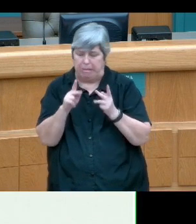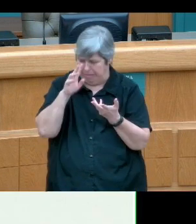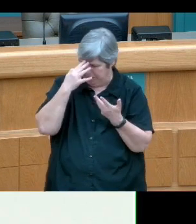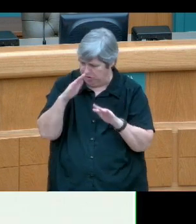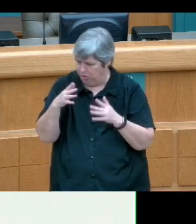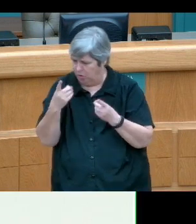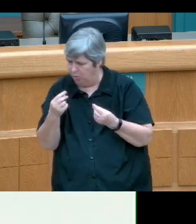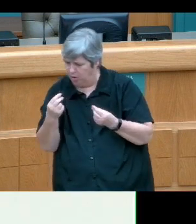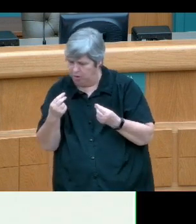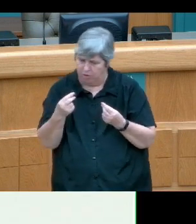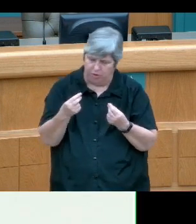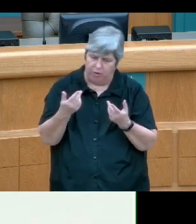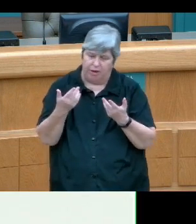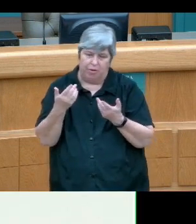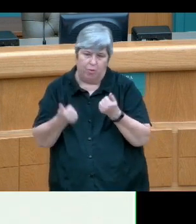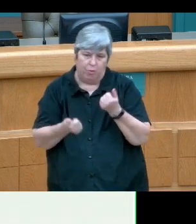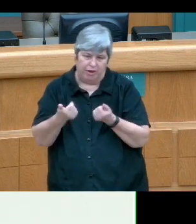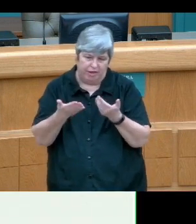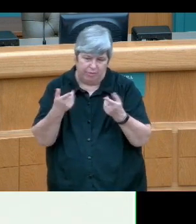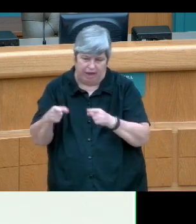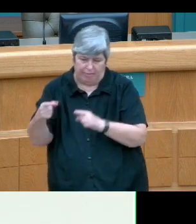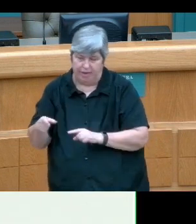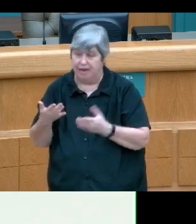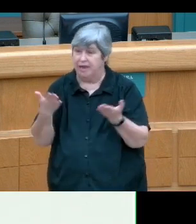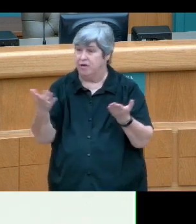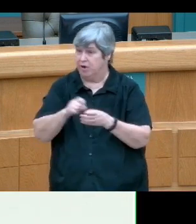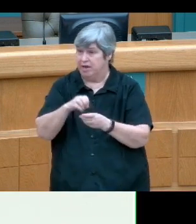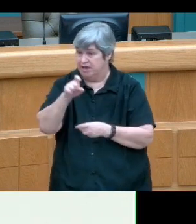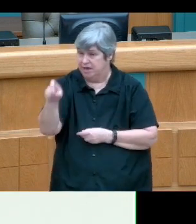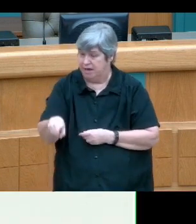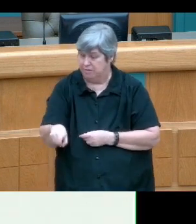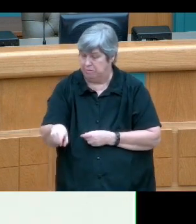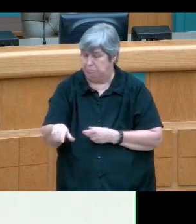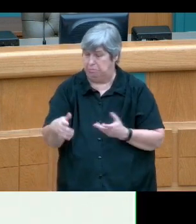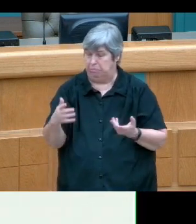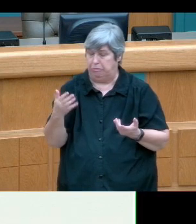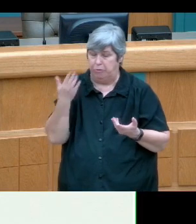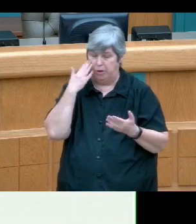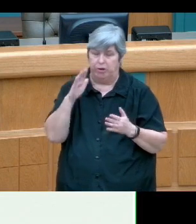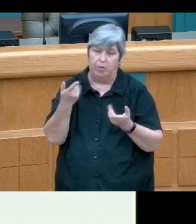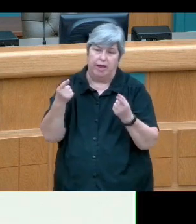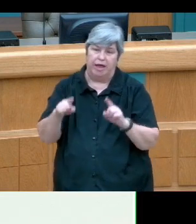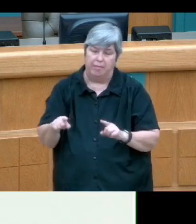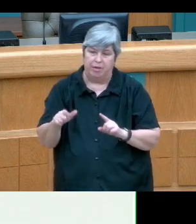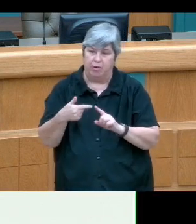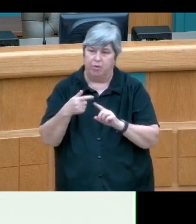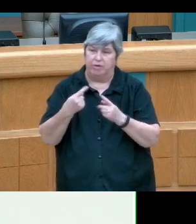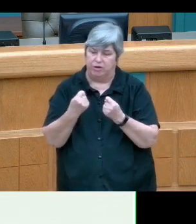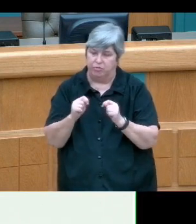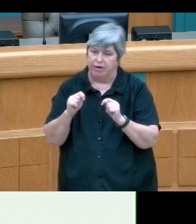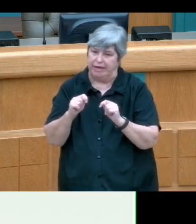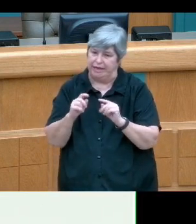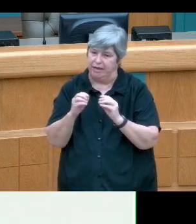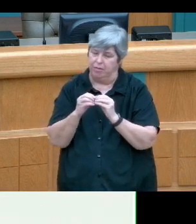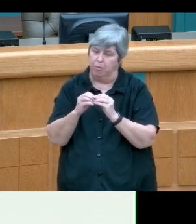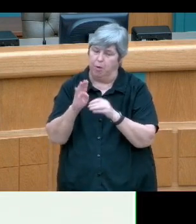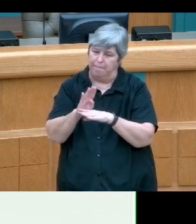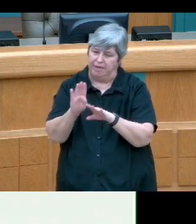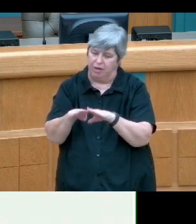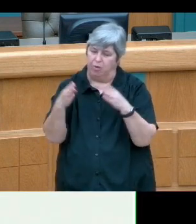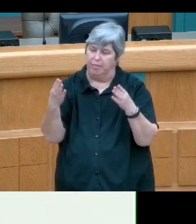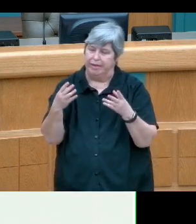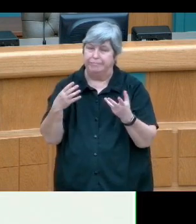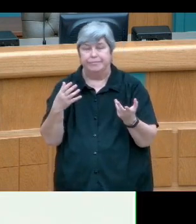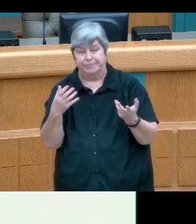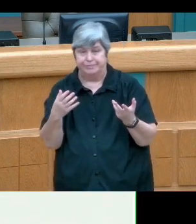in what might happen in states like Texas, where we are, when we try to start opening up. And so this seemed